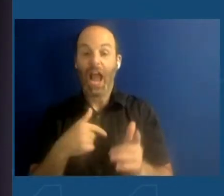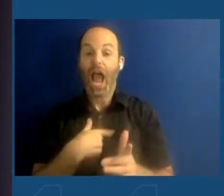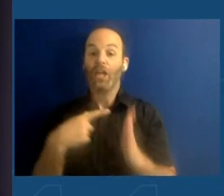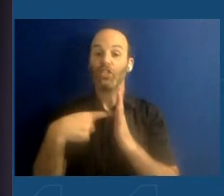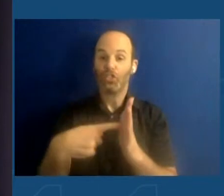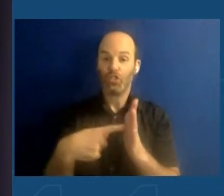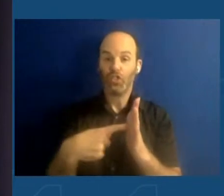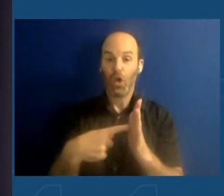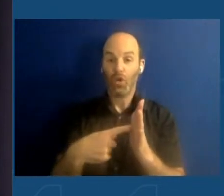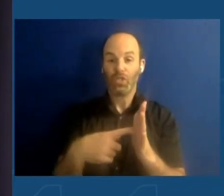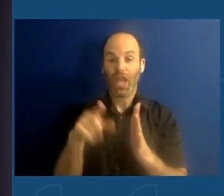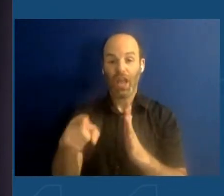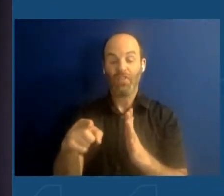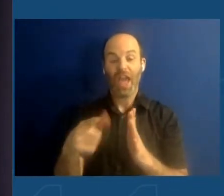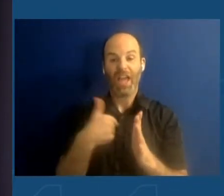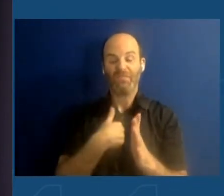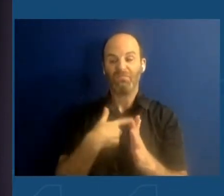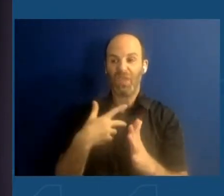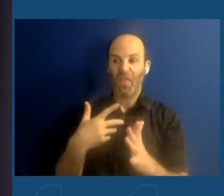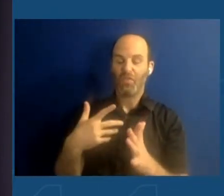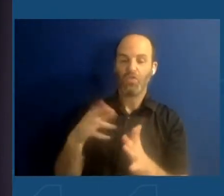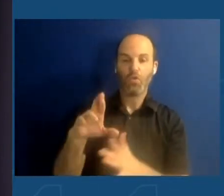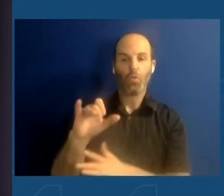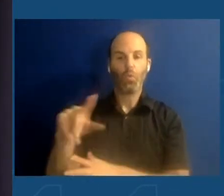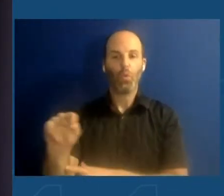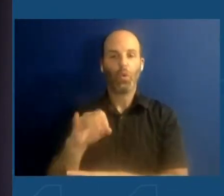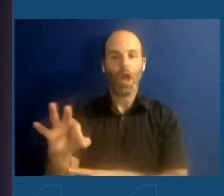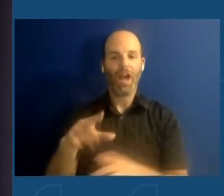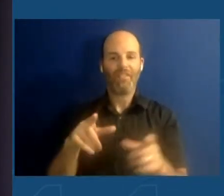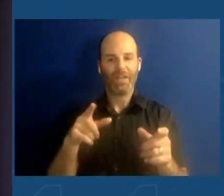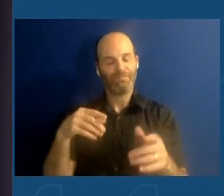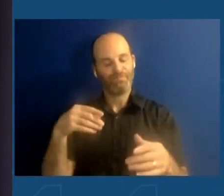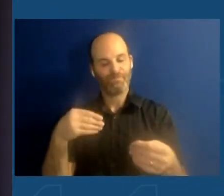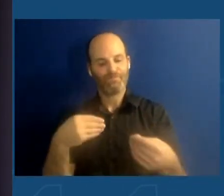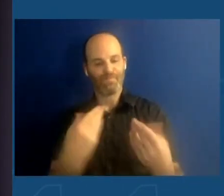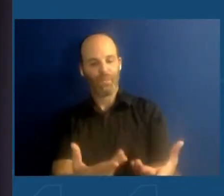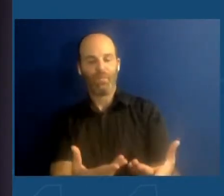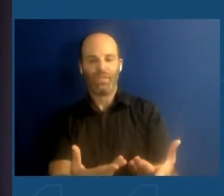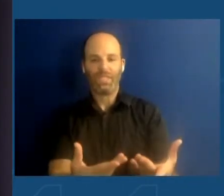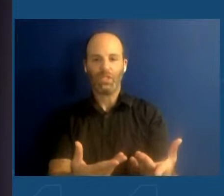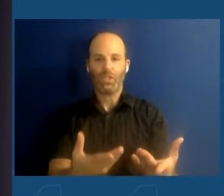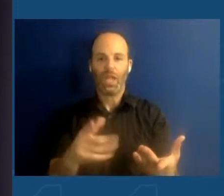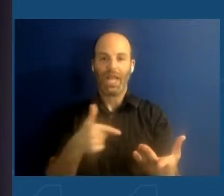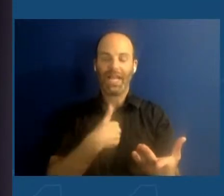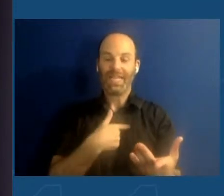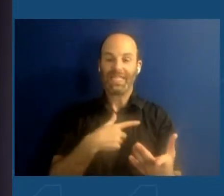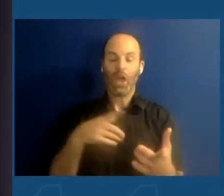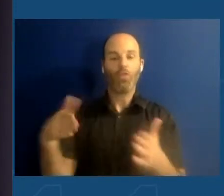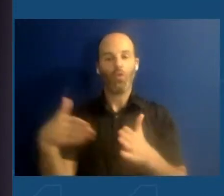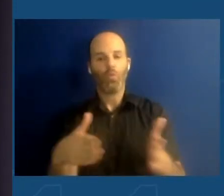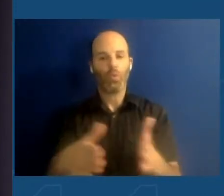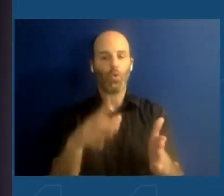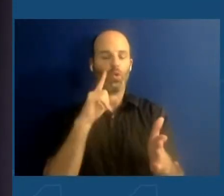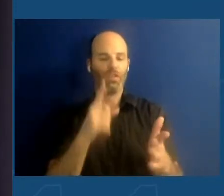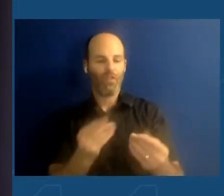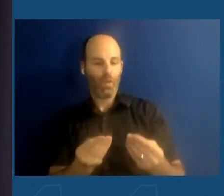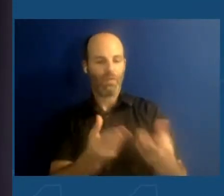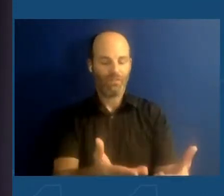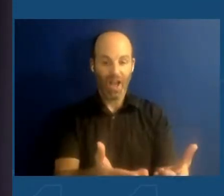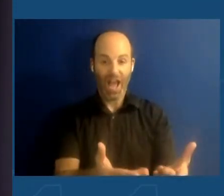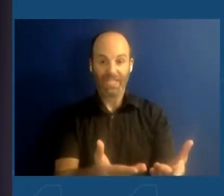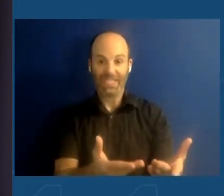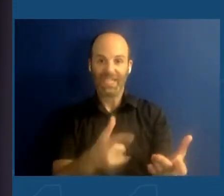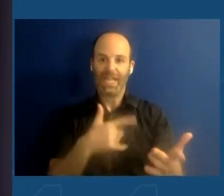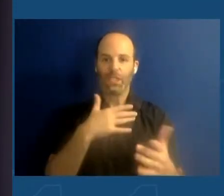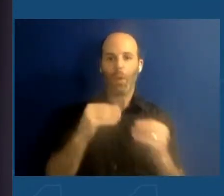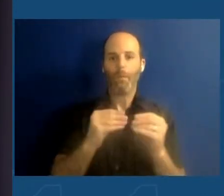this route of administration is equivalent to the previous route, which was subcutaneous.